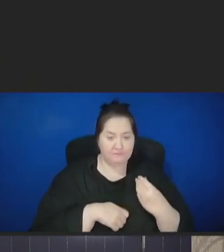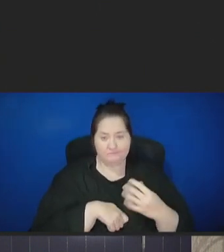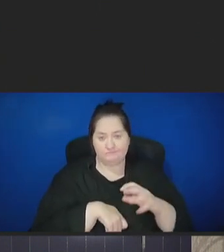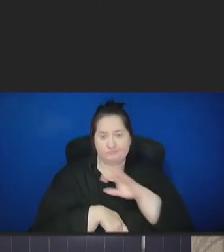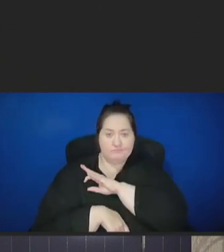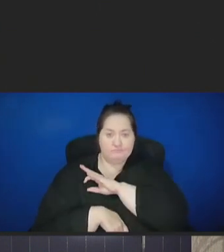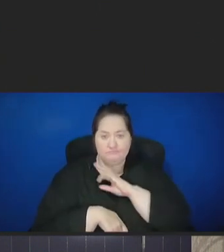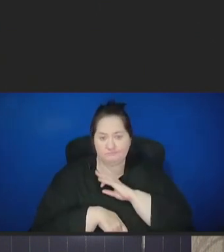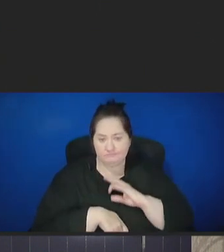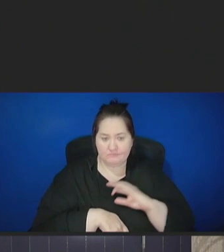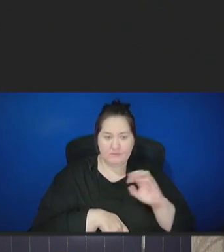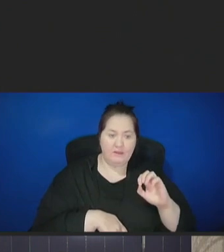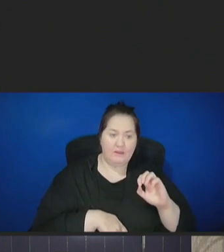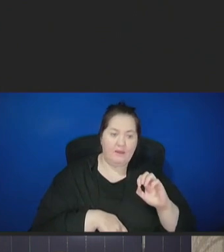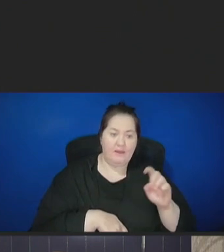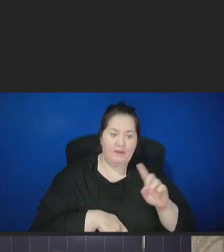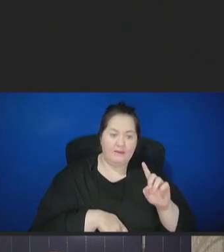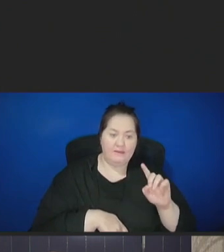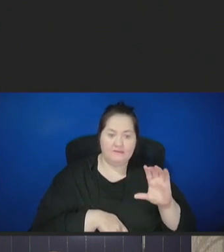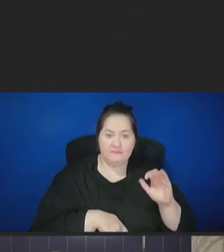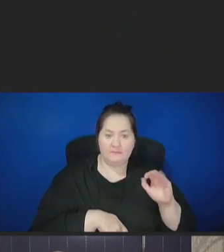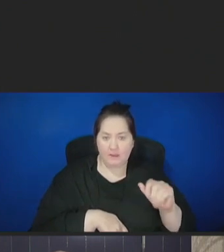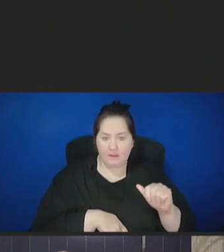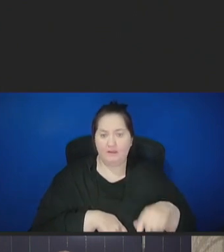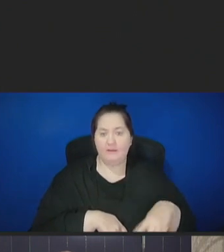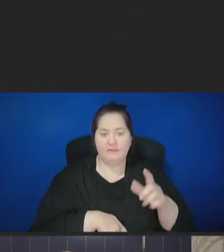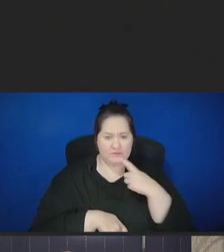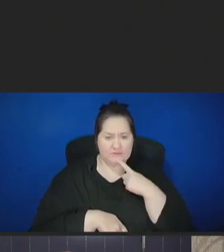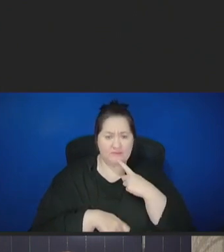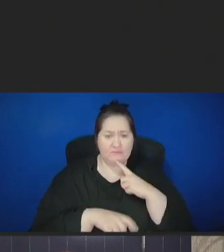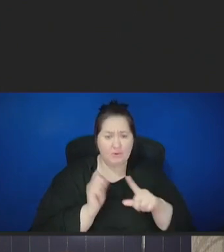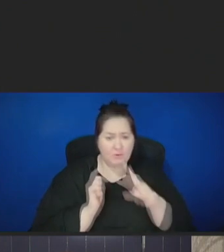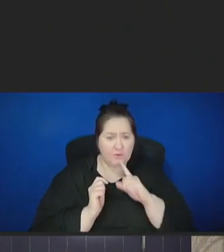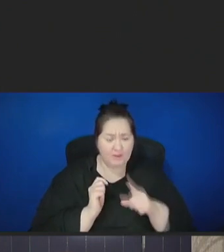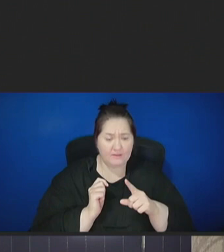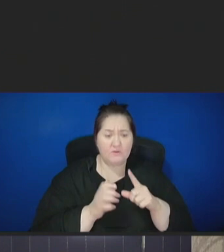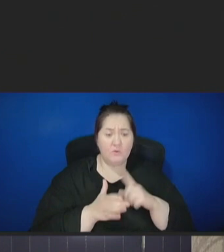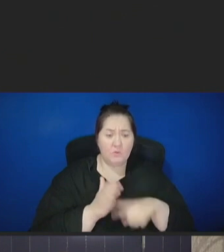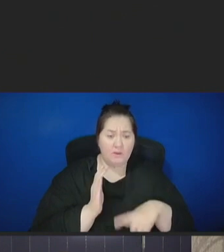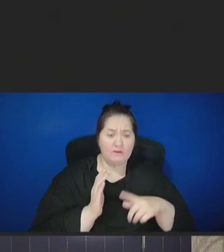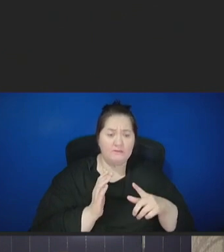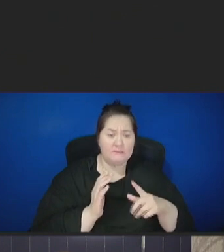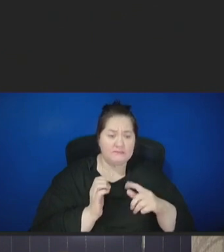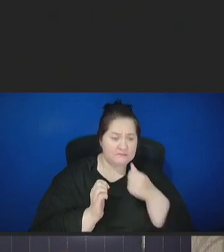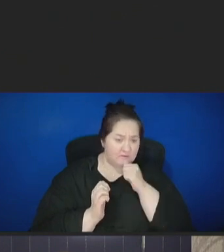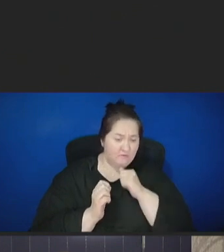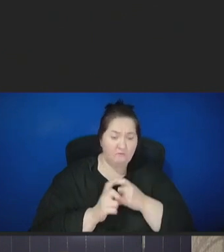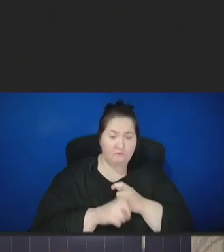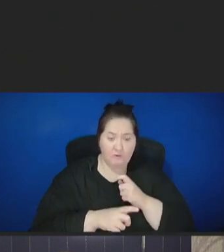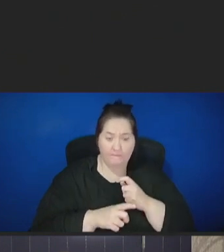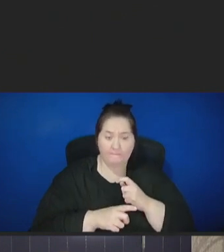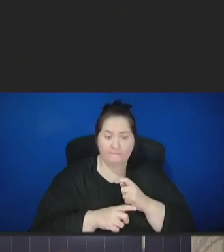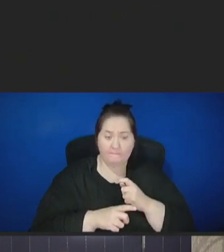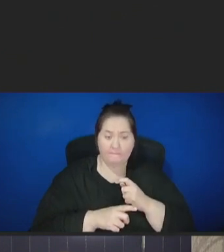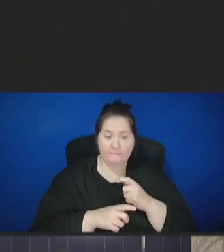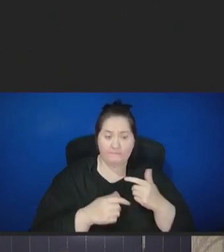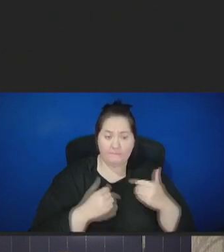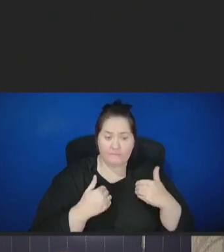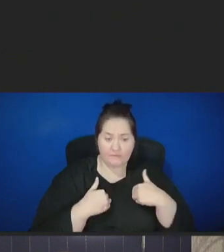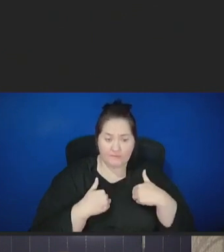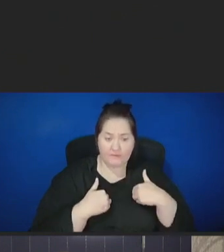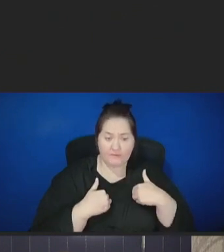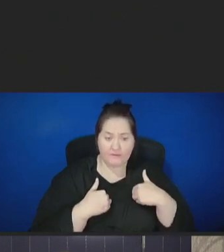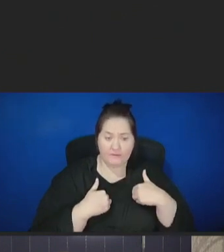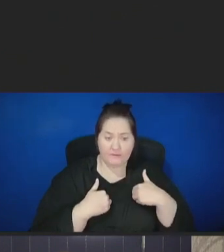that's what Joseph was being categorized with. But the reality of what Joseph was suffering from was he had a